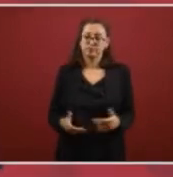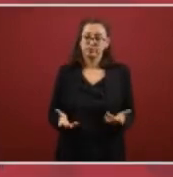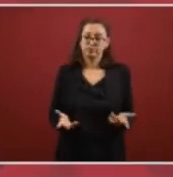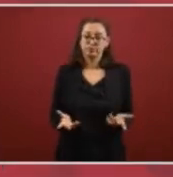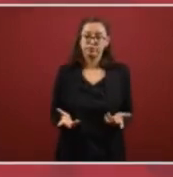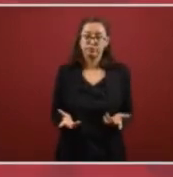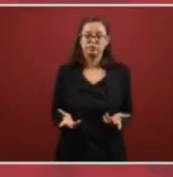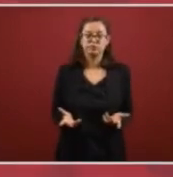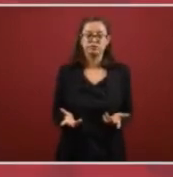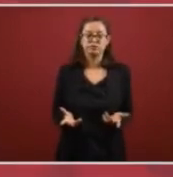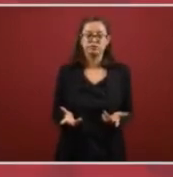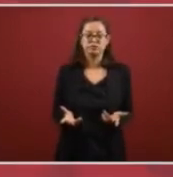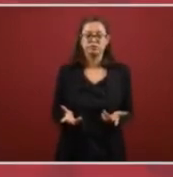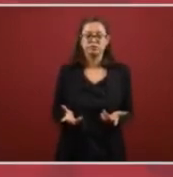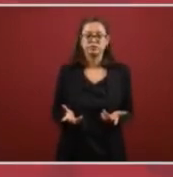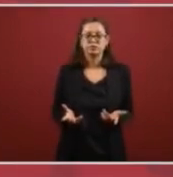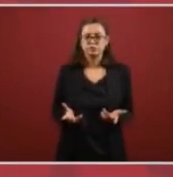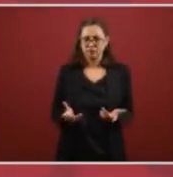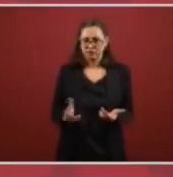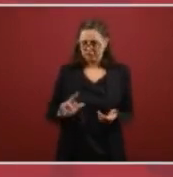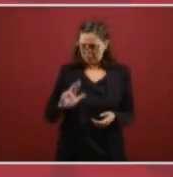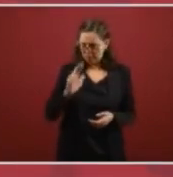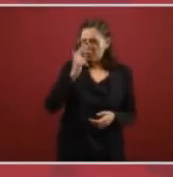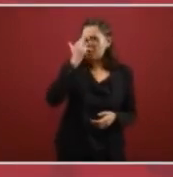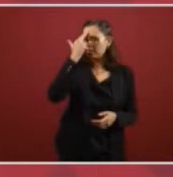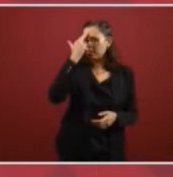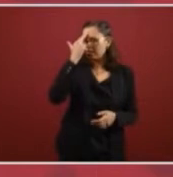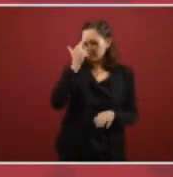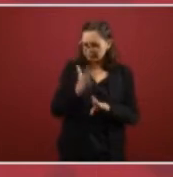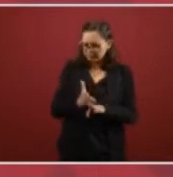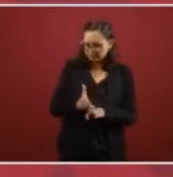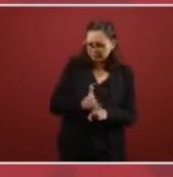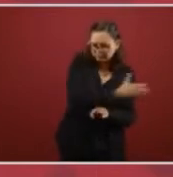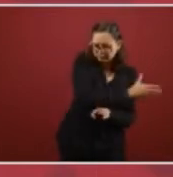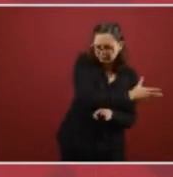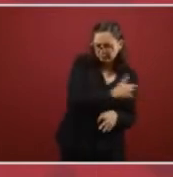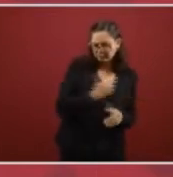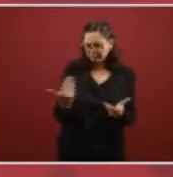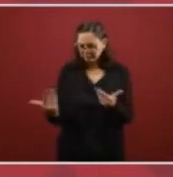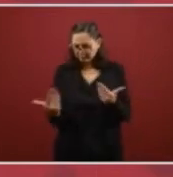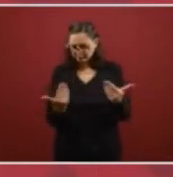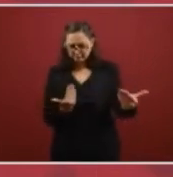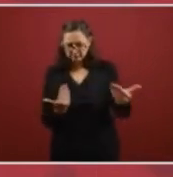That would be good to analyze.